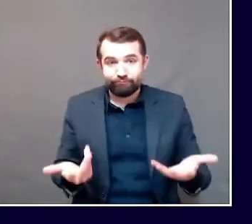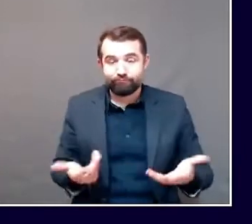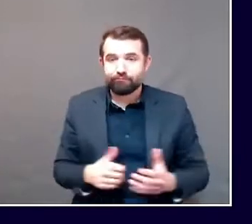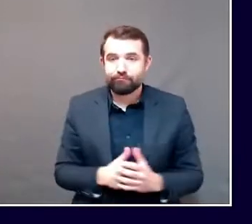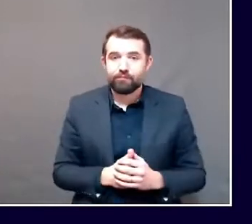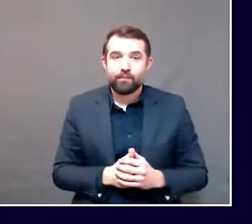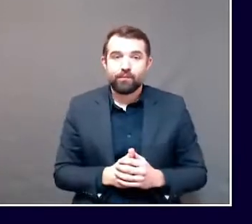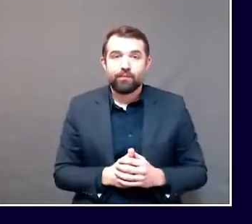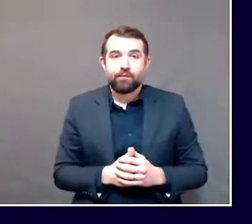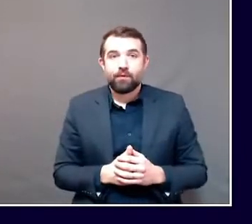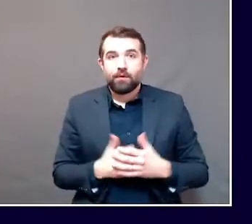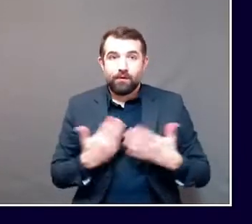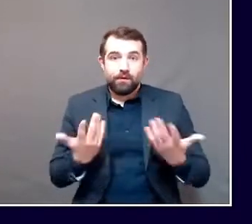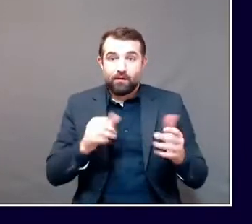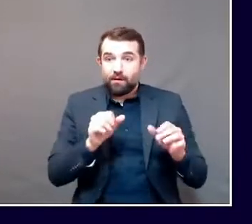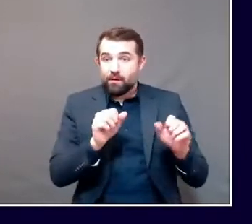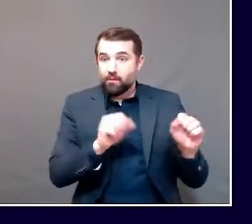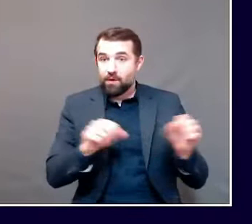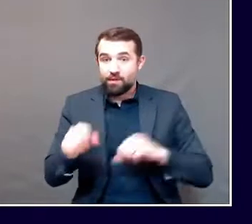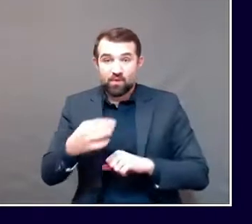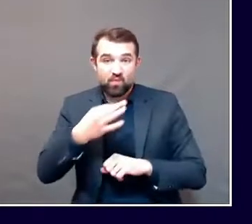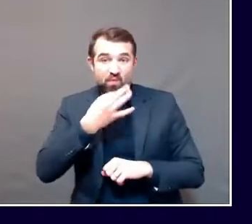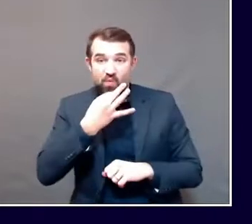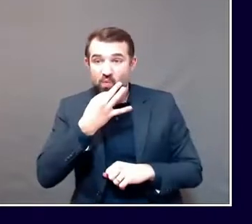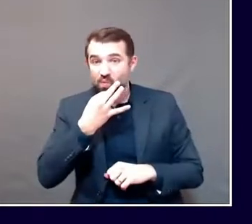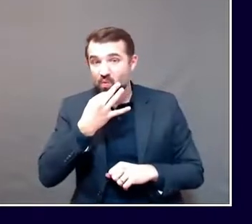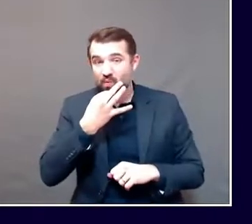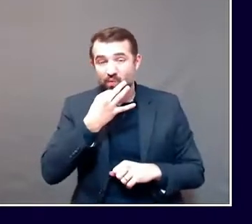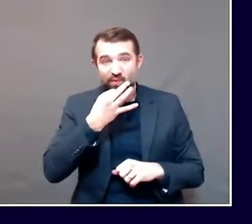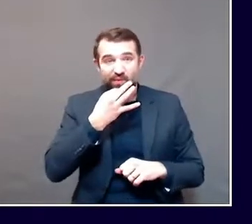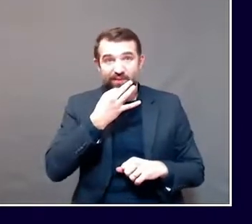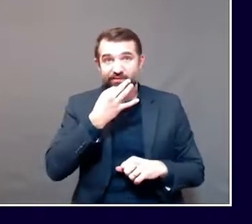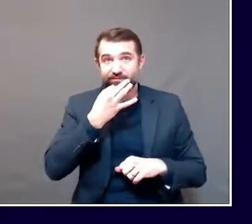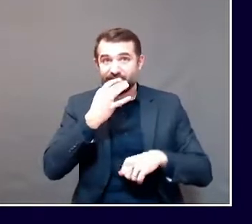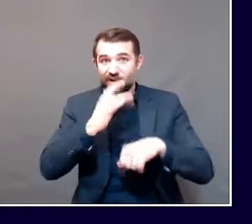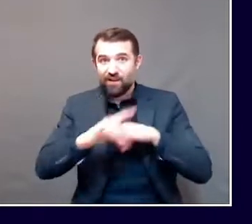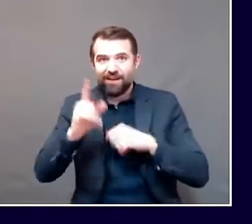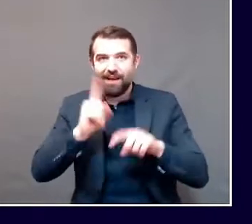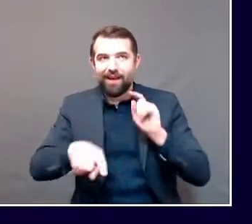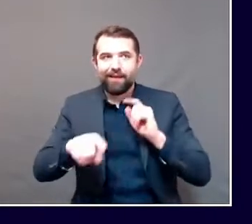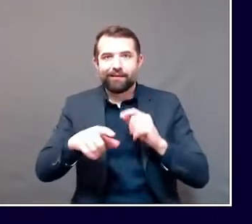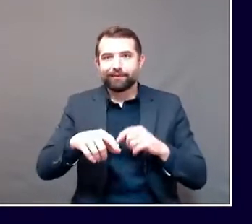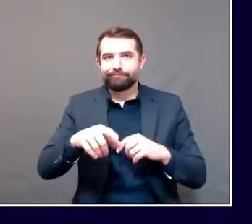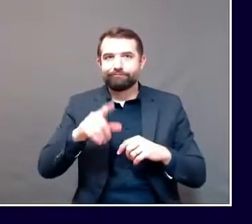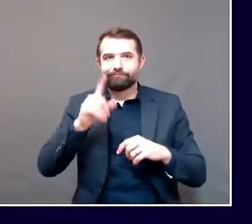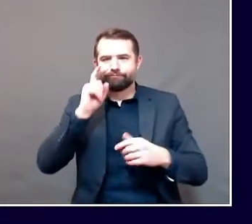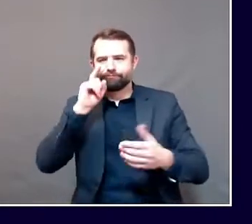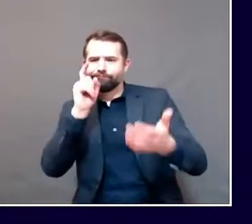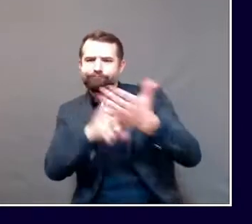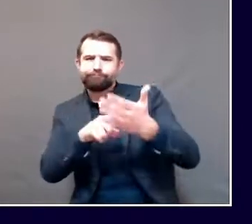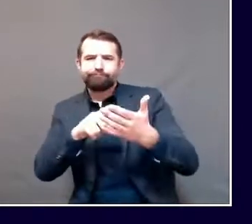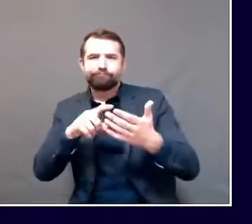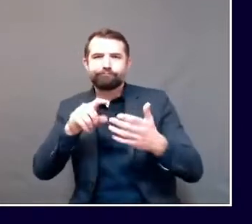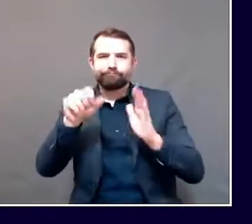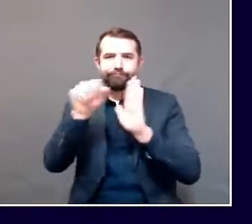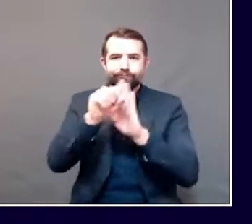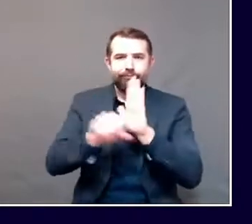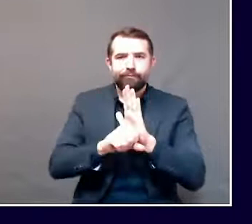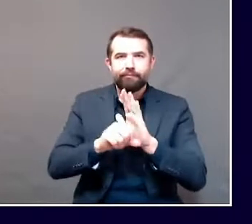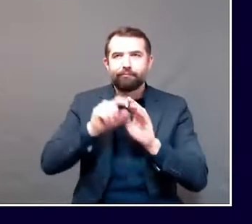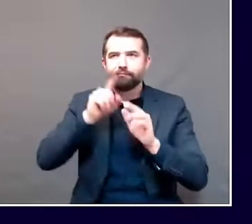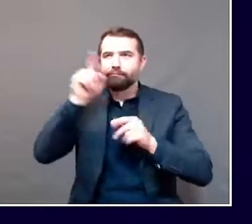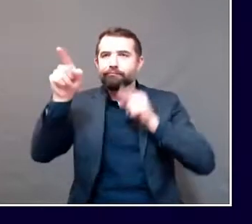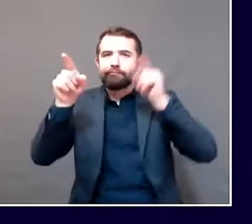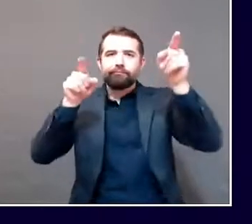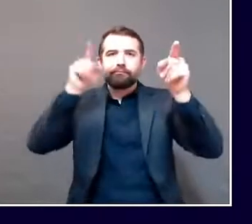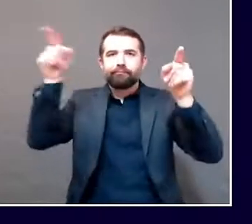also perhaps too early to tell whether there are pockets of the state or regions where we have to do more work to